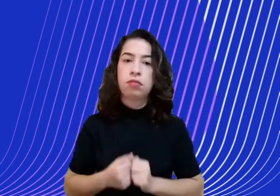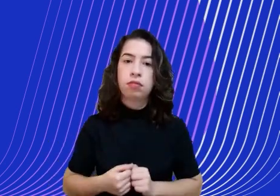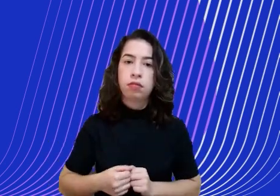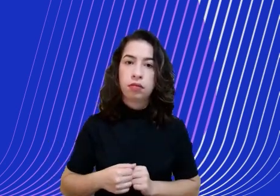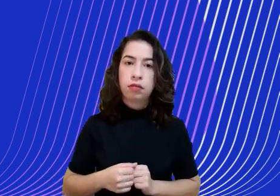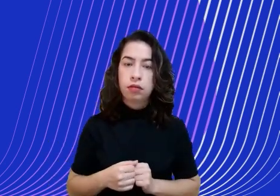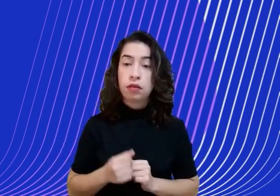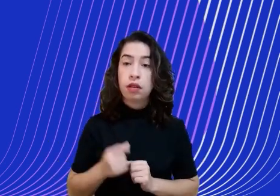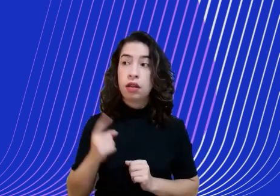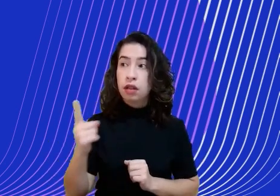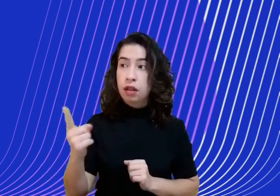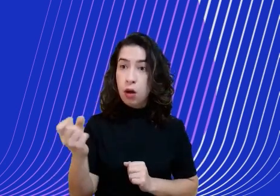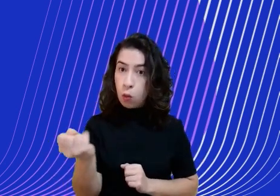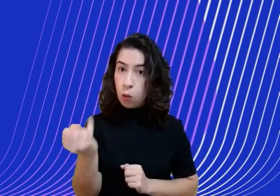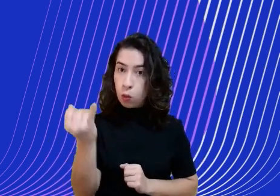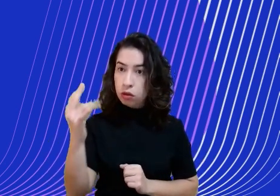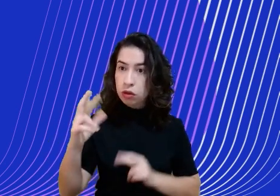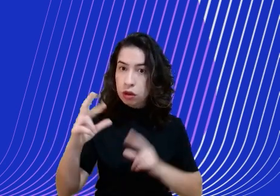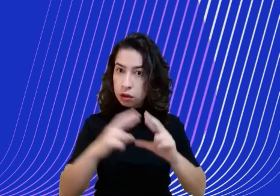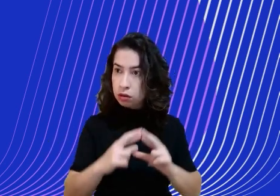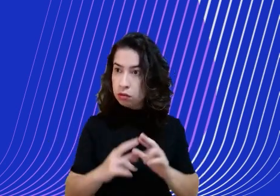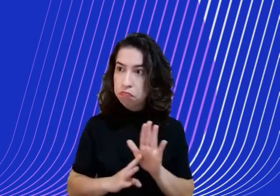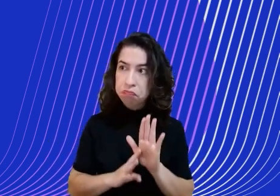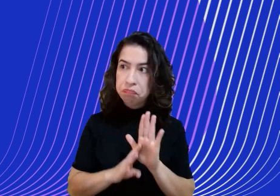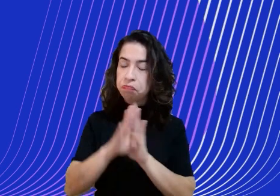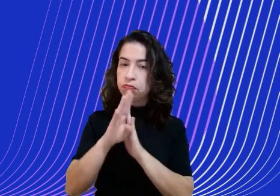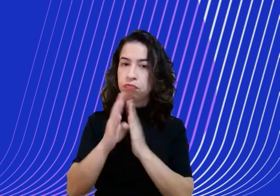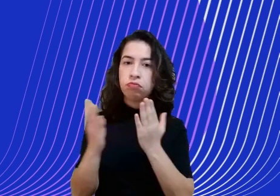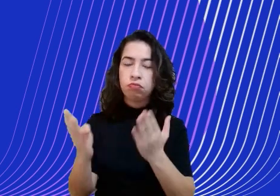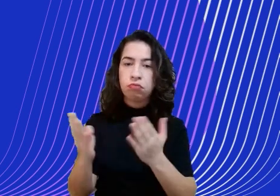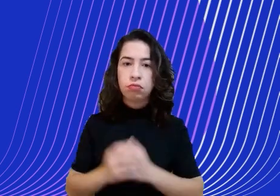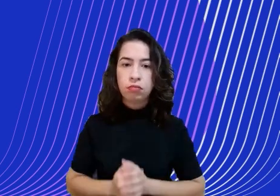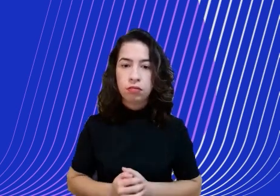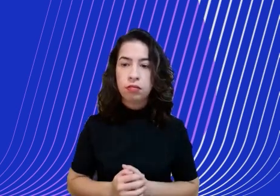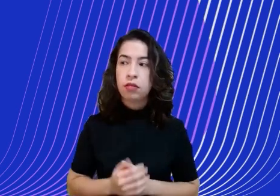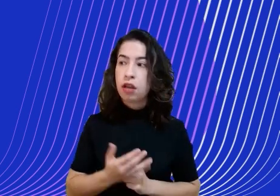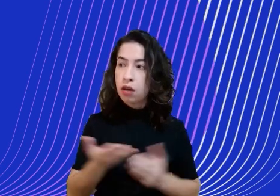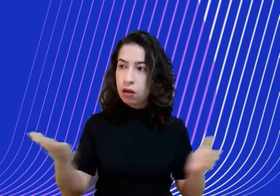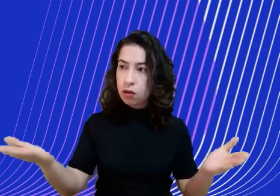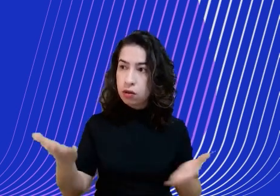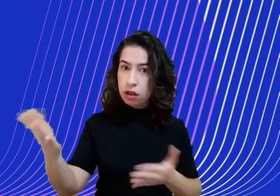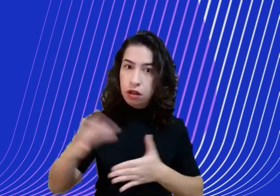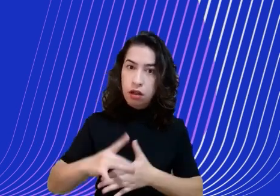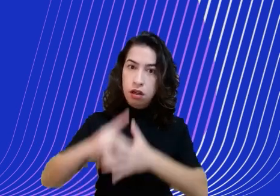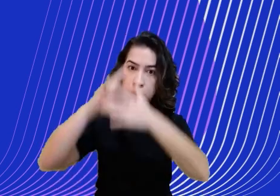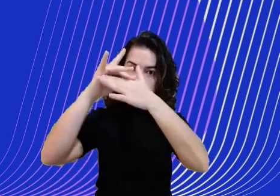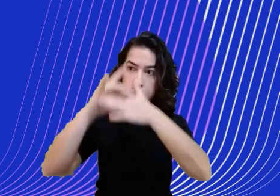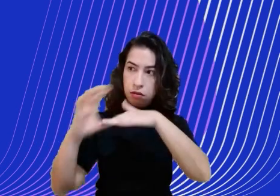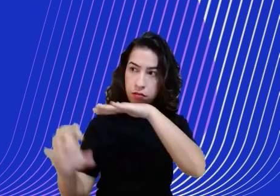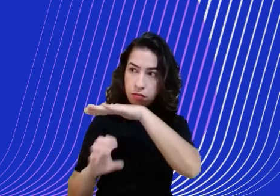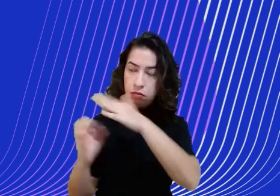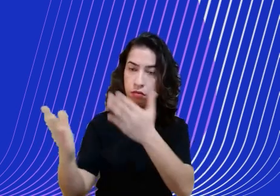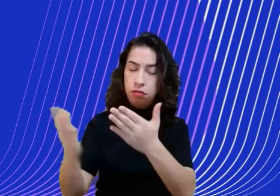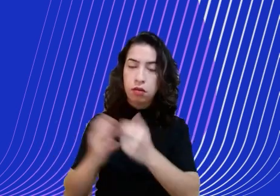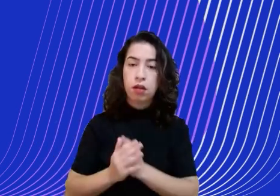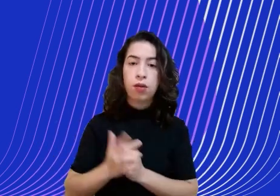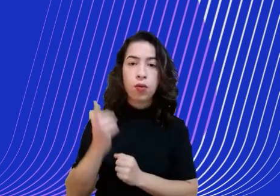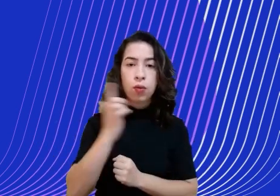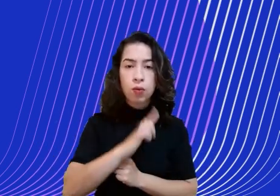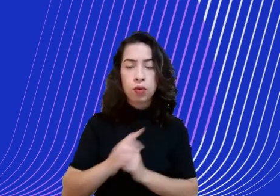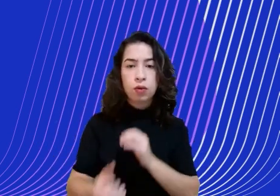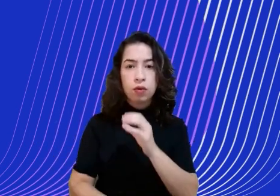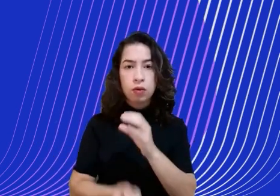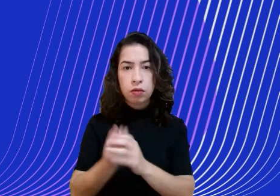we increased the rates of recycling with a startup. Today they are market leaders and they were able to build